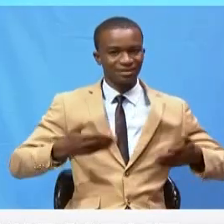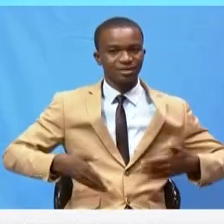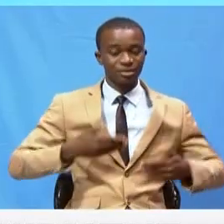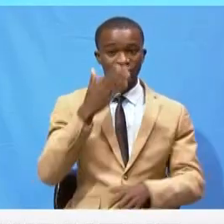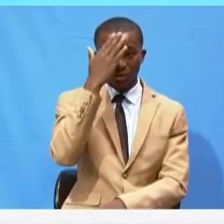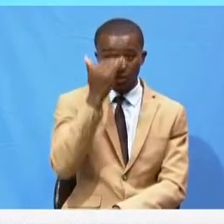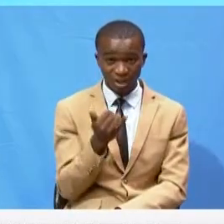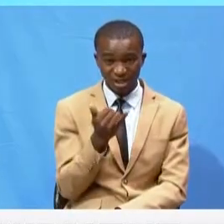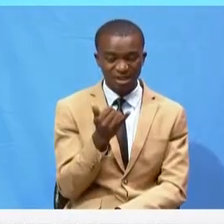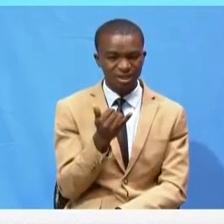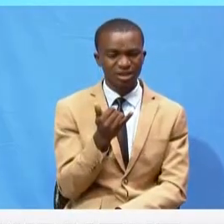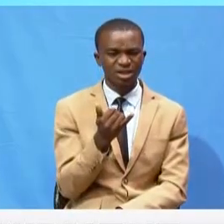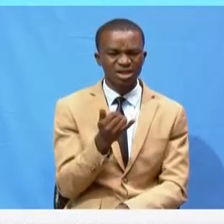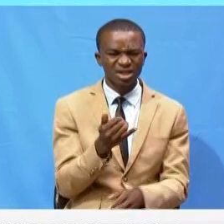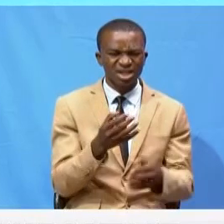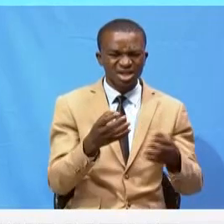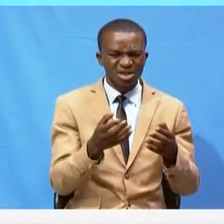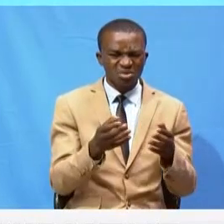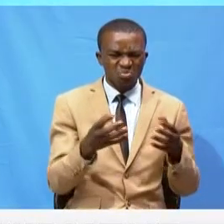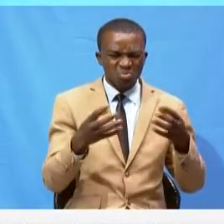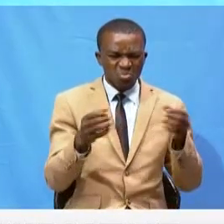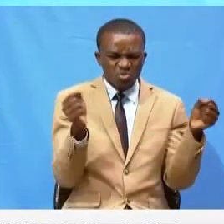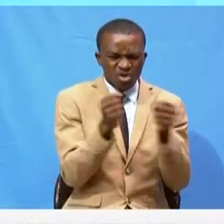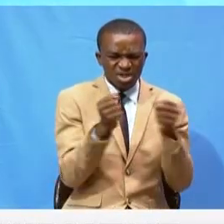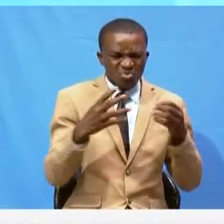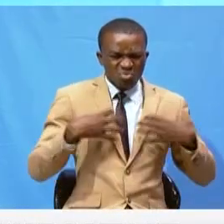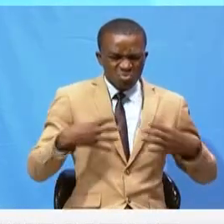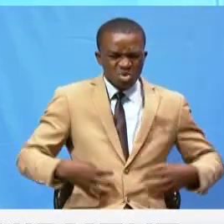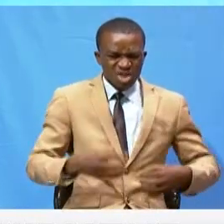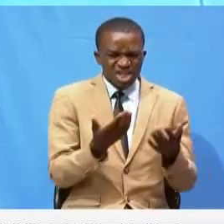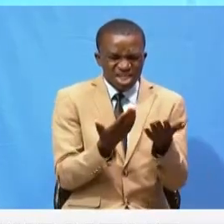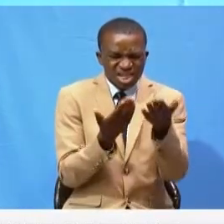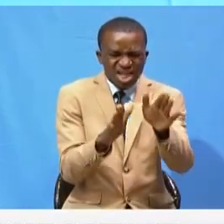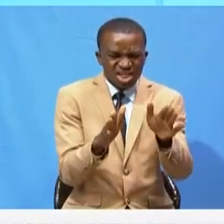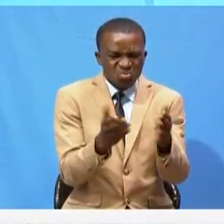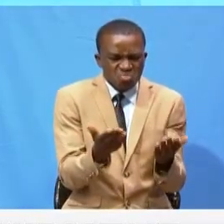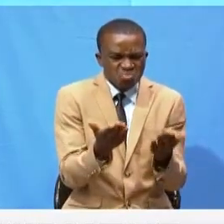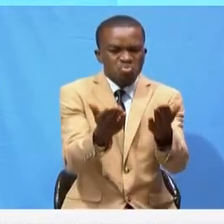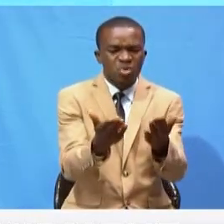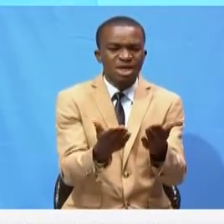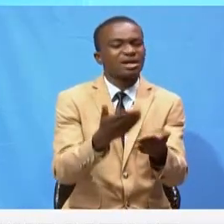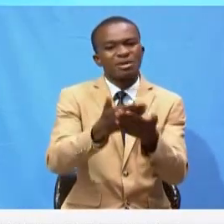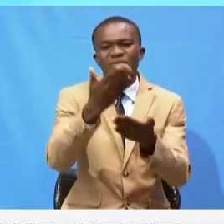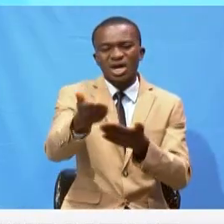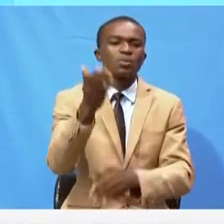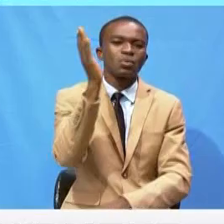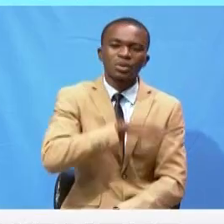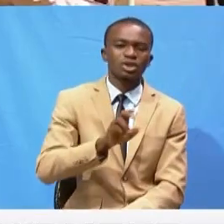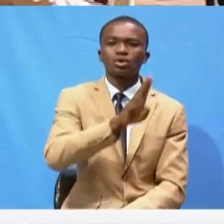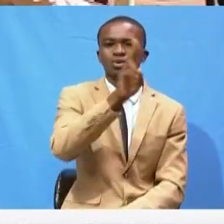the long-awaited mortuary upgrade has been done using the Constituency Development Fund, CDF.